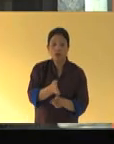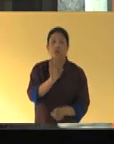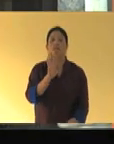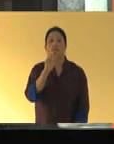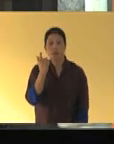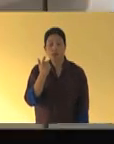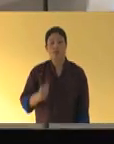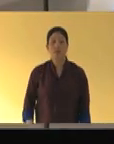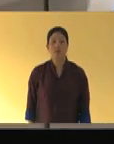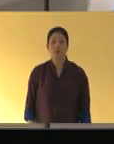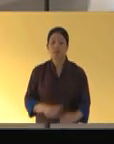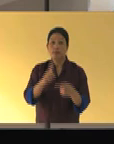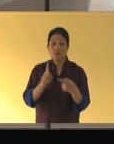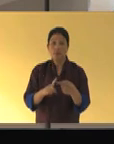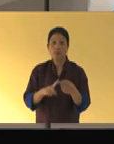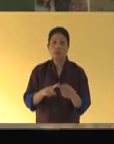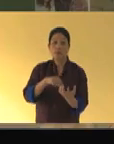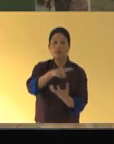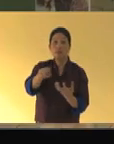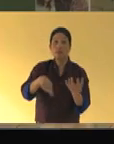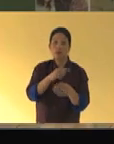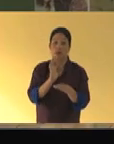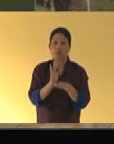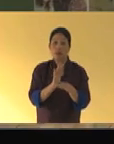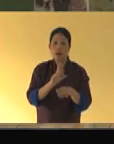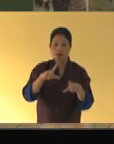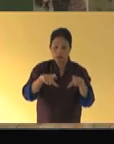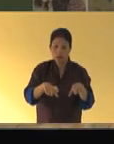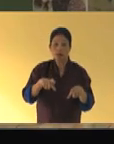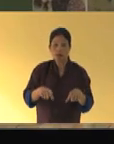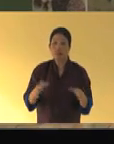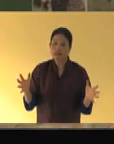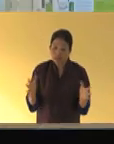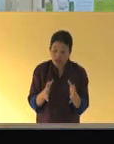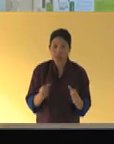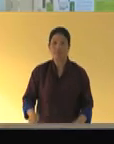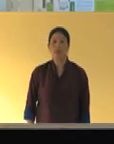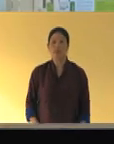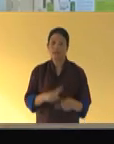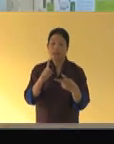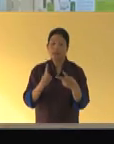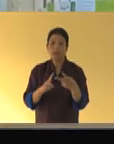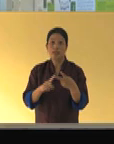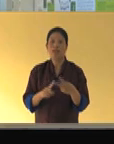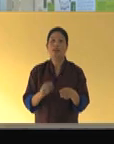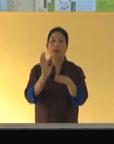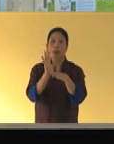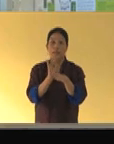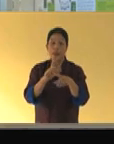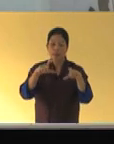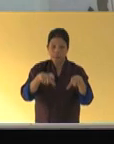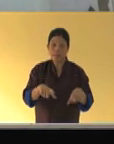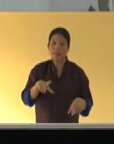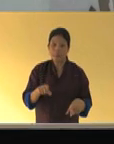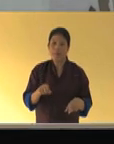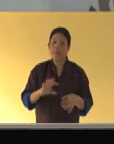was established with the main objective to spread awareness on the rich biodiversity of Bhutan and to advocate on the importance